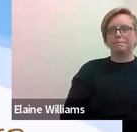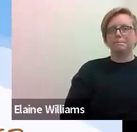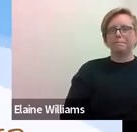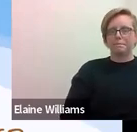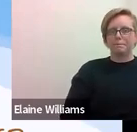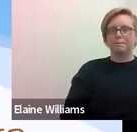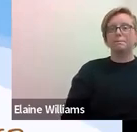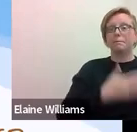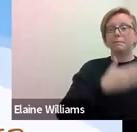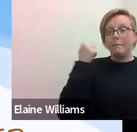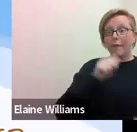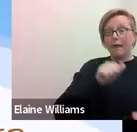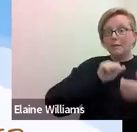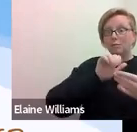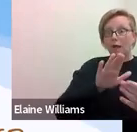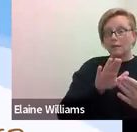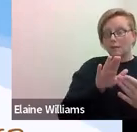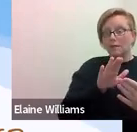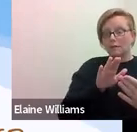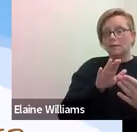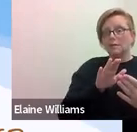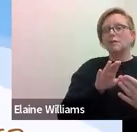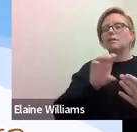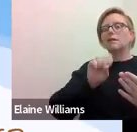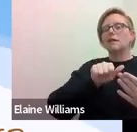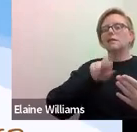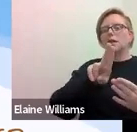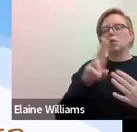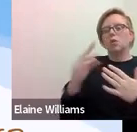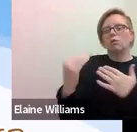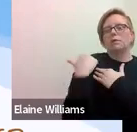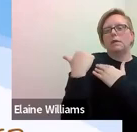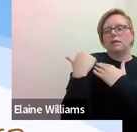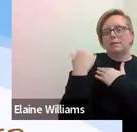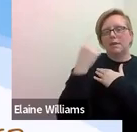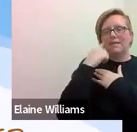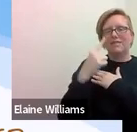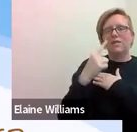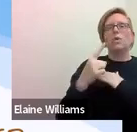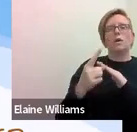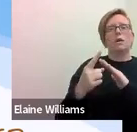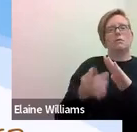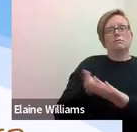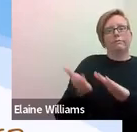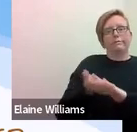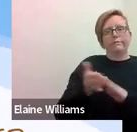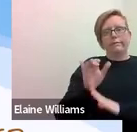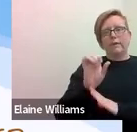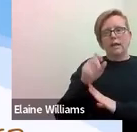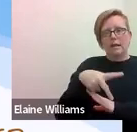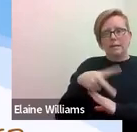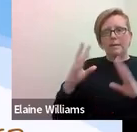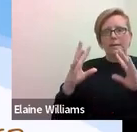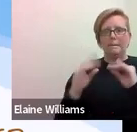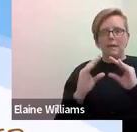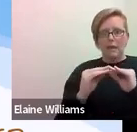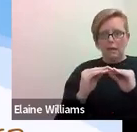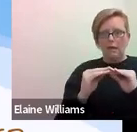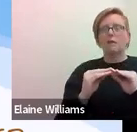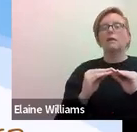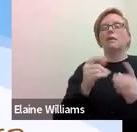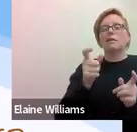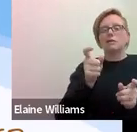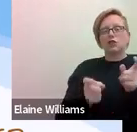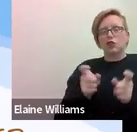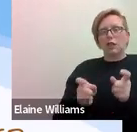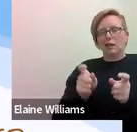So best practice considerations would be the SAU is responsible for facilitating the IEP meeting, amending the IEP if necessary, and for creating